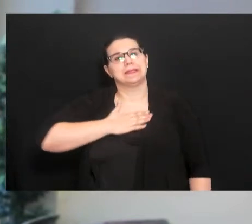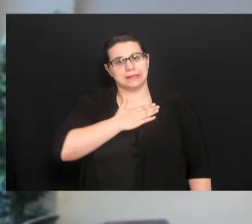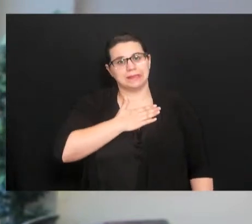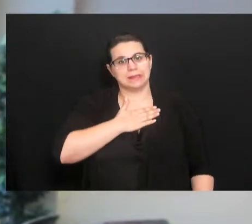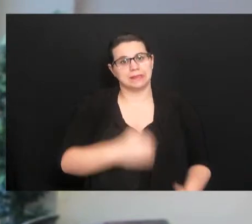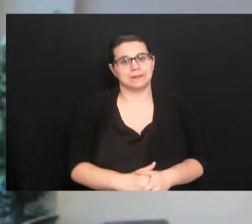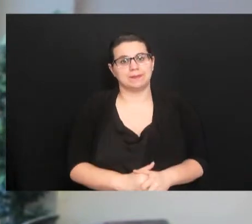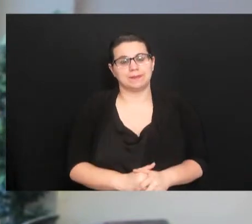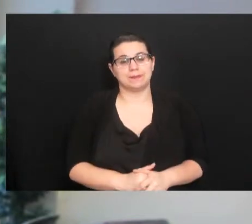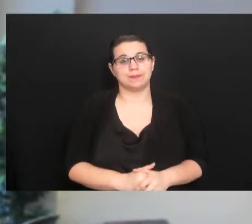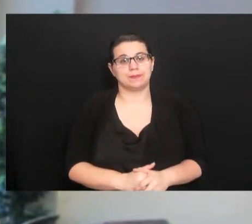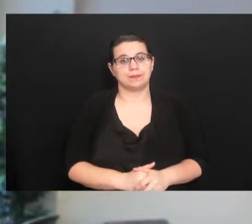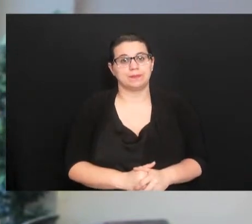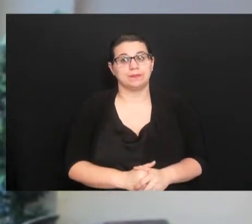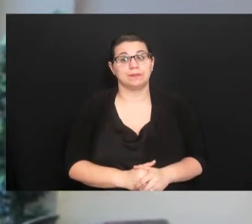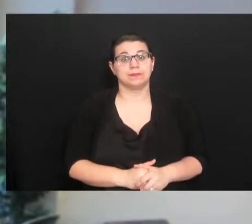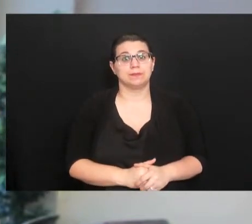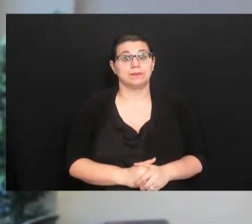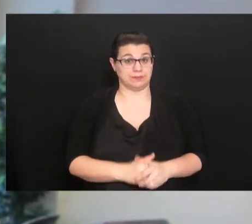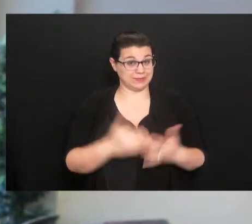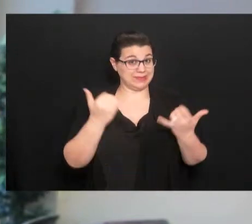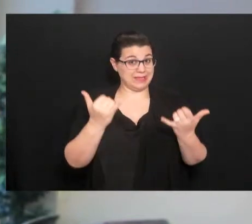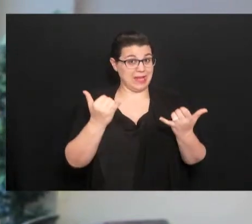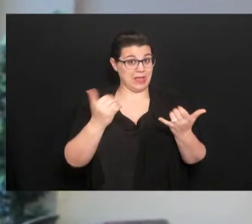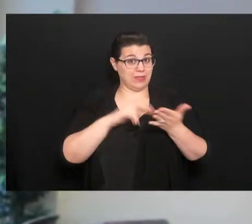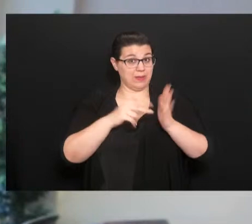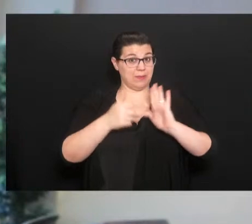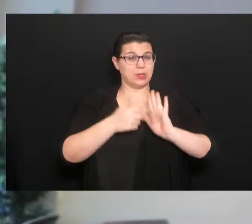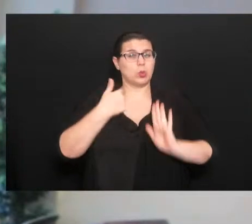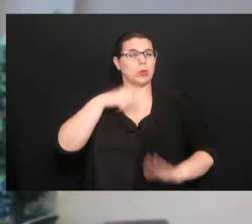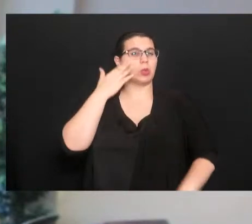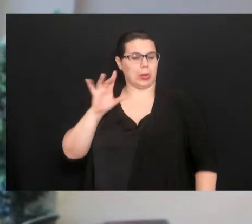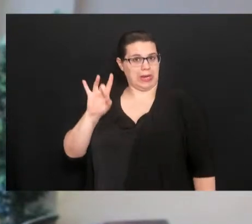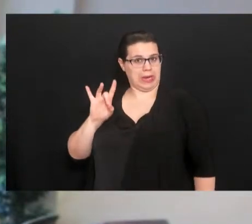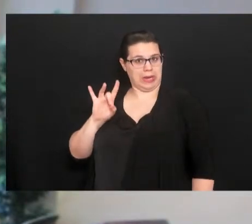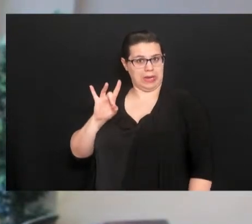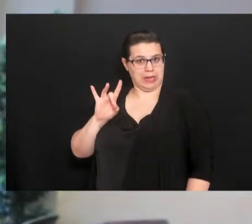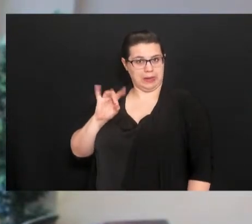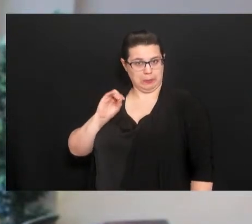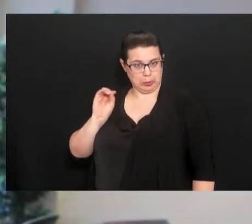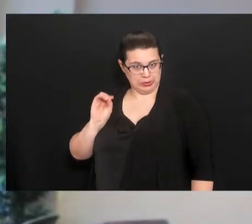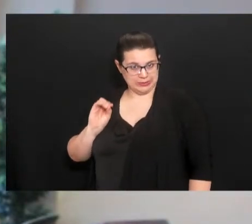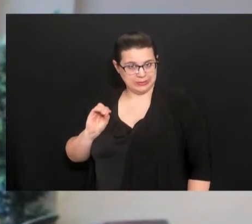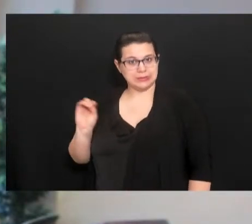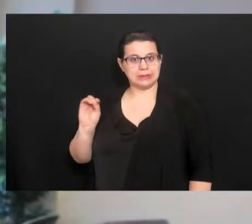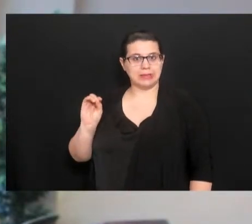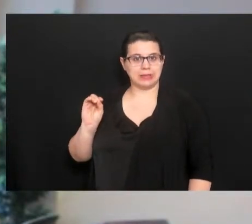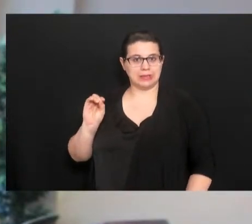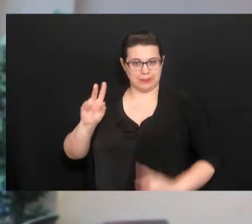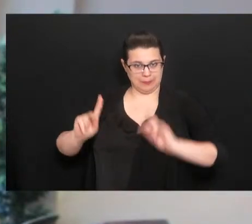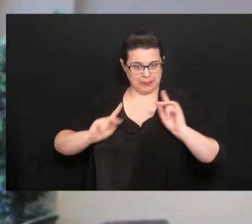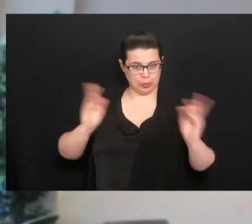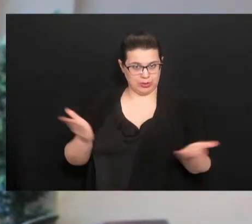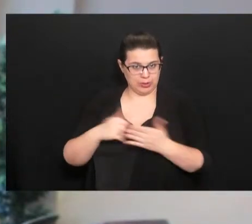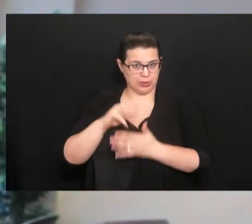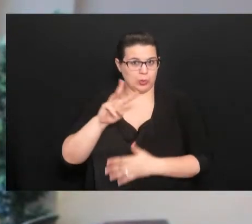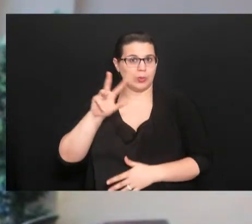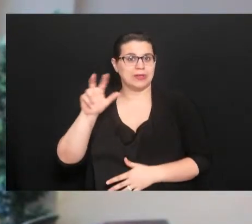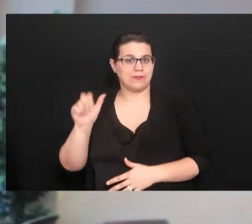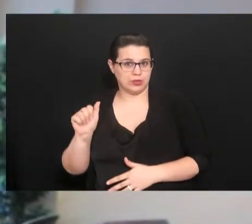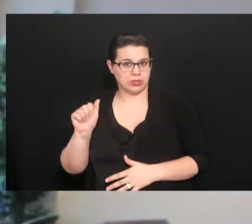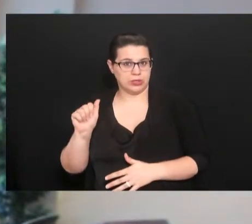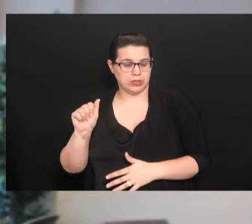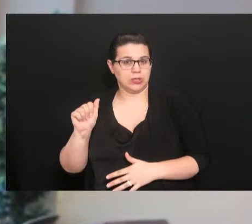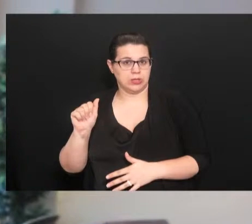that recognition, we know that the 8% or so of people who have died in West Virginia since